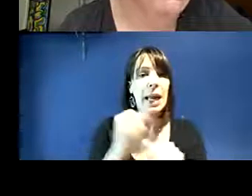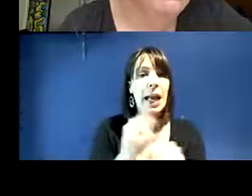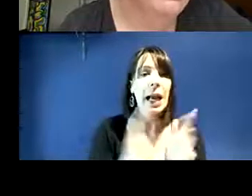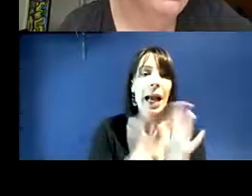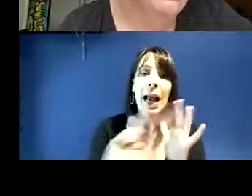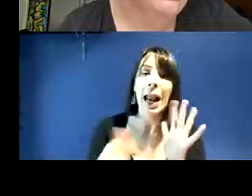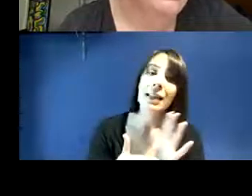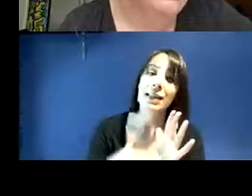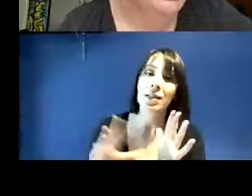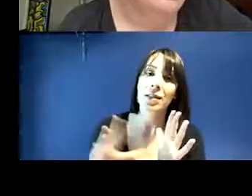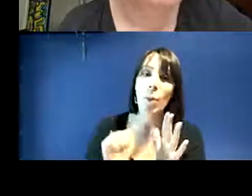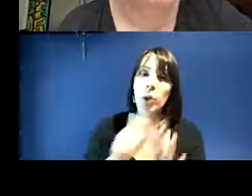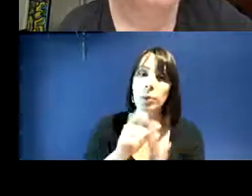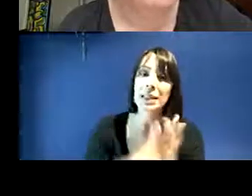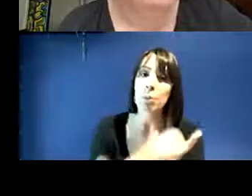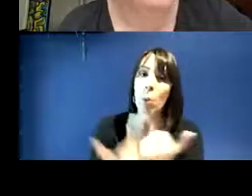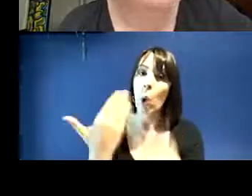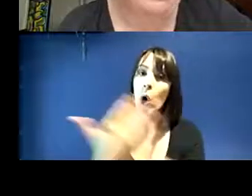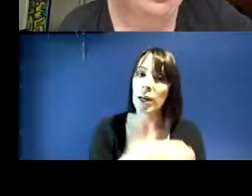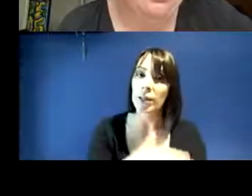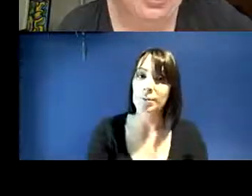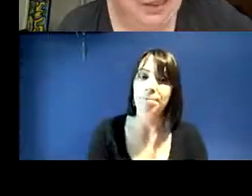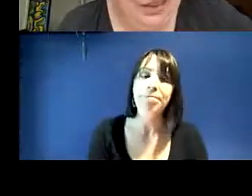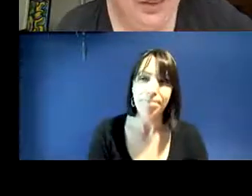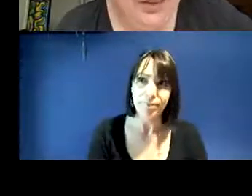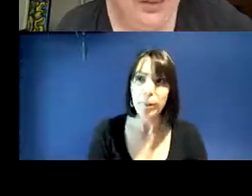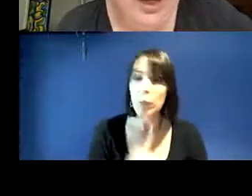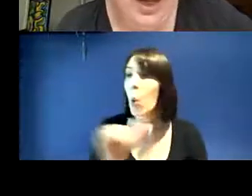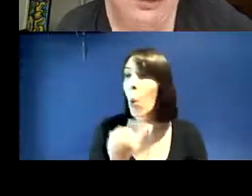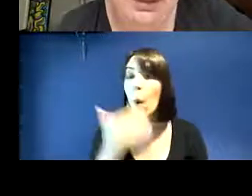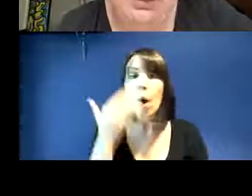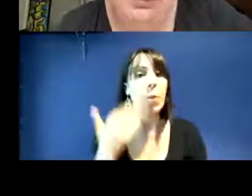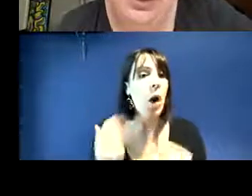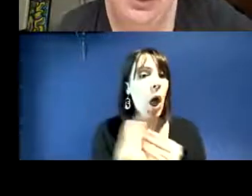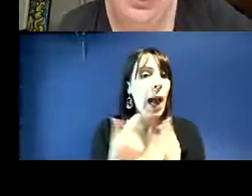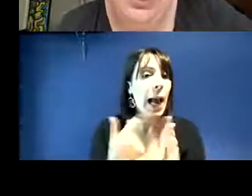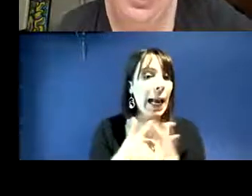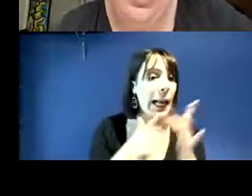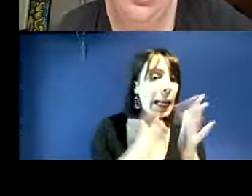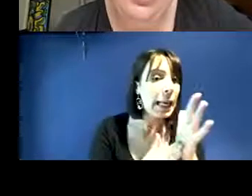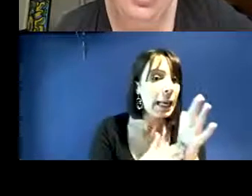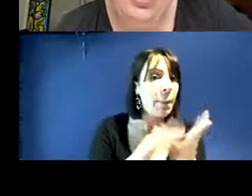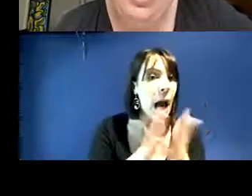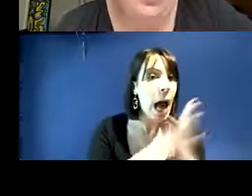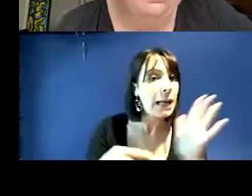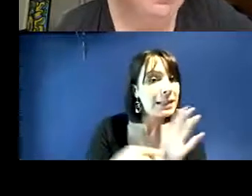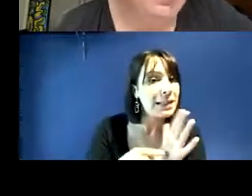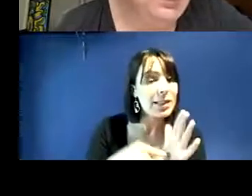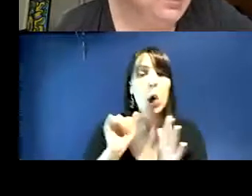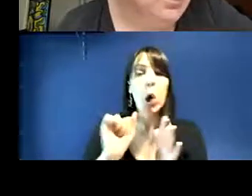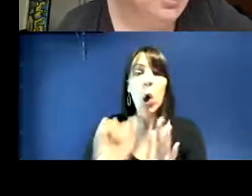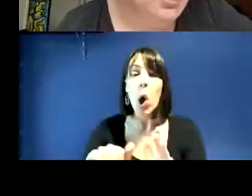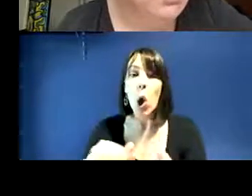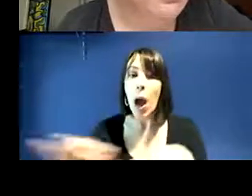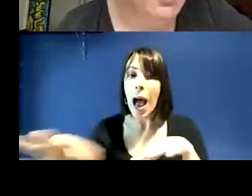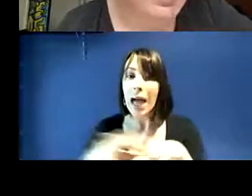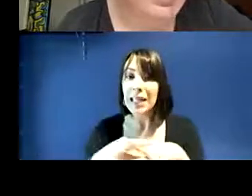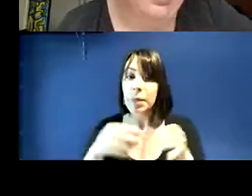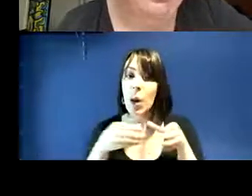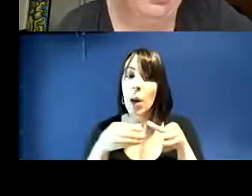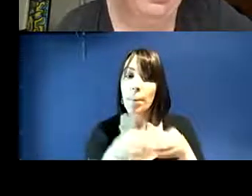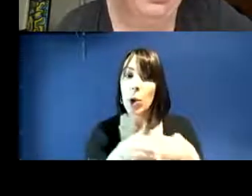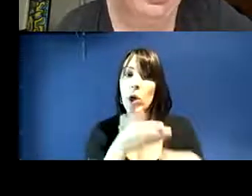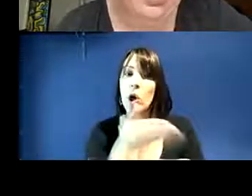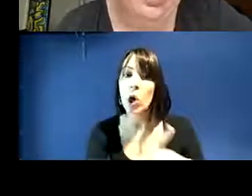worker. It's women like Kim Hunt, whose husband murdered her and their 3 children before